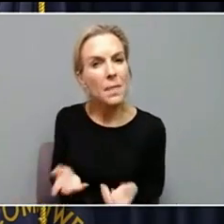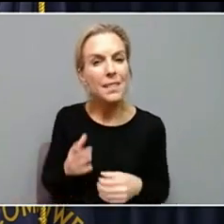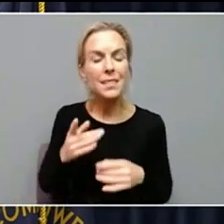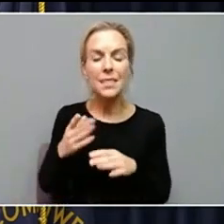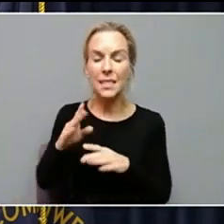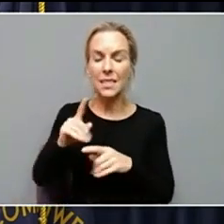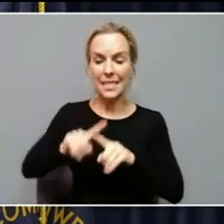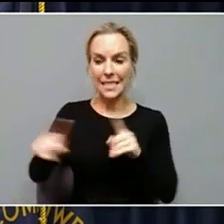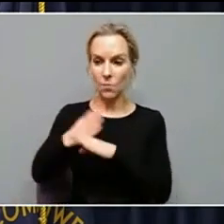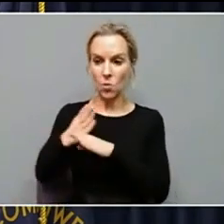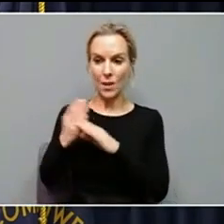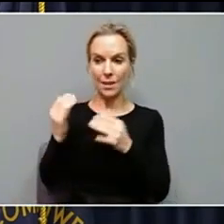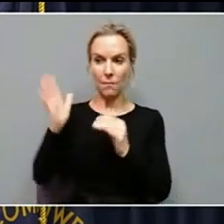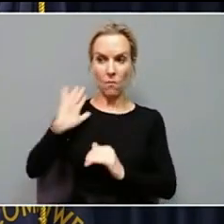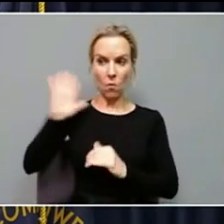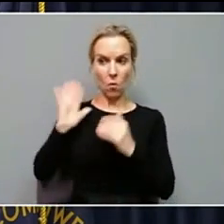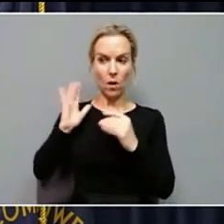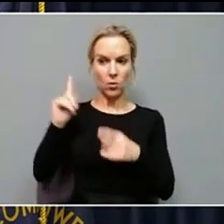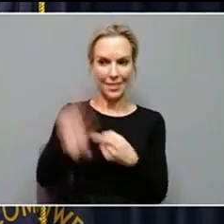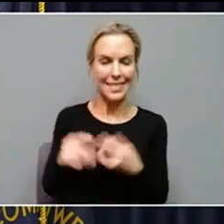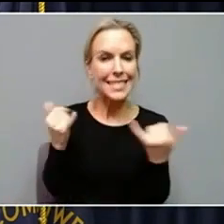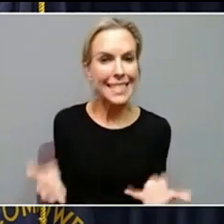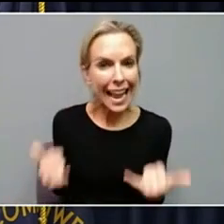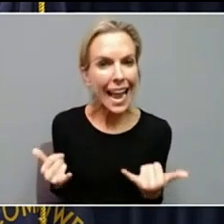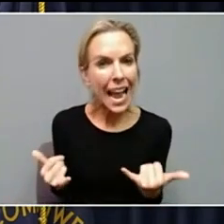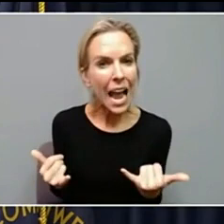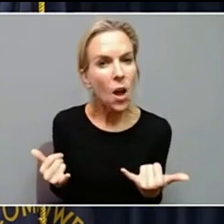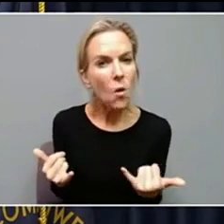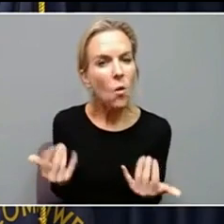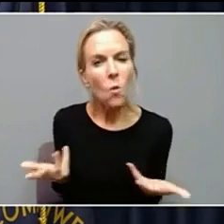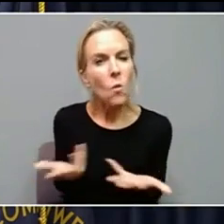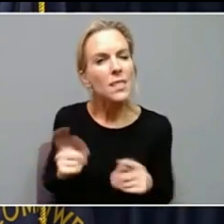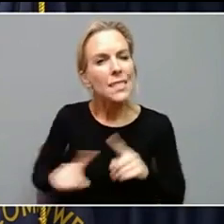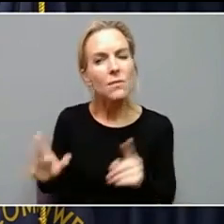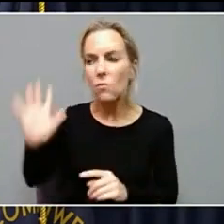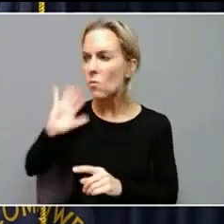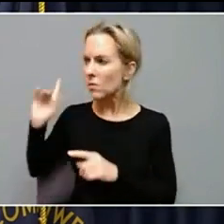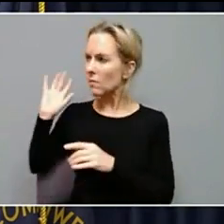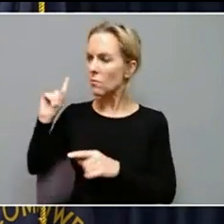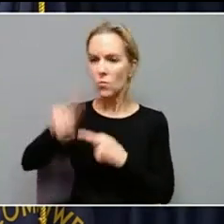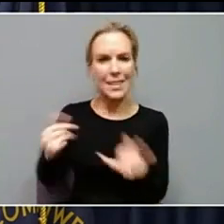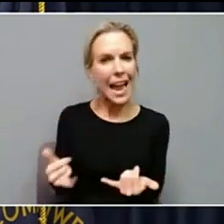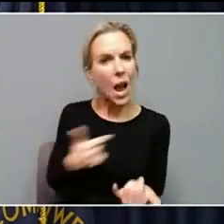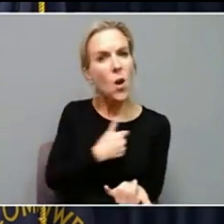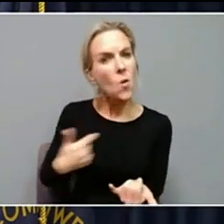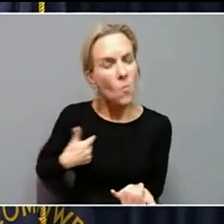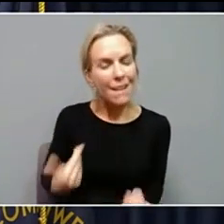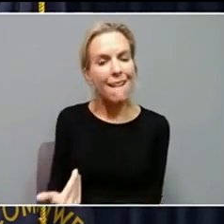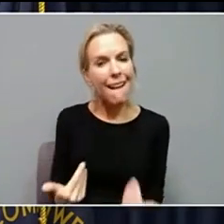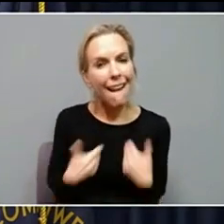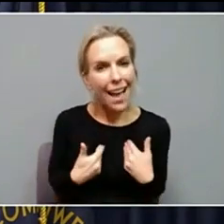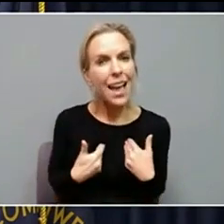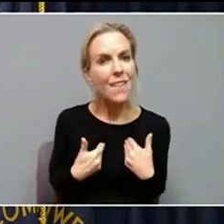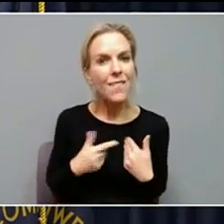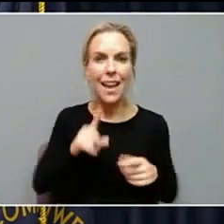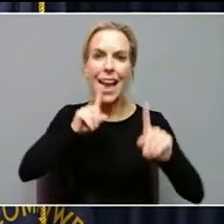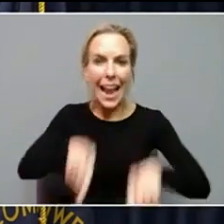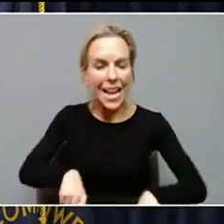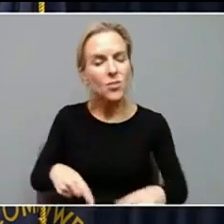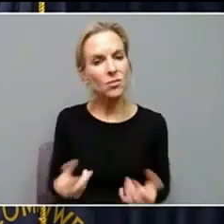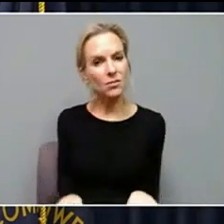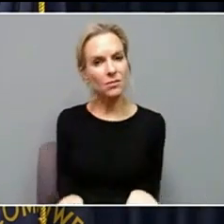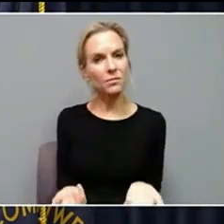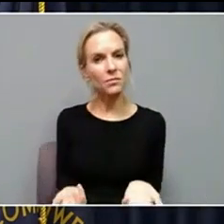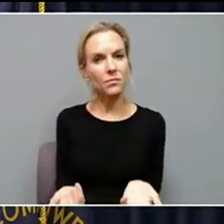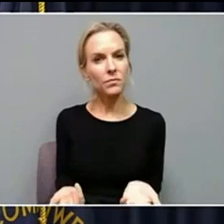uncharted dangerous territory and before is we have the answer. They